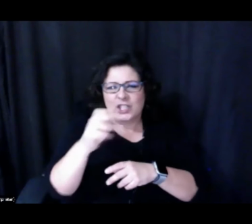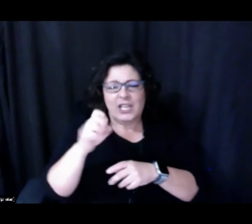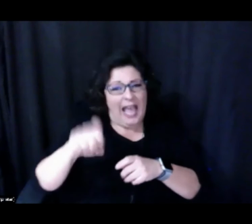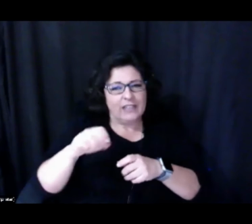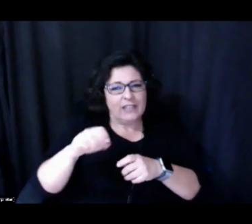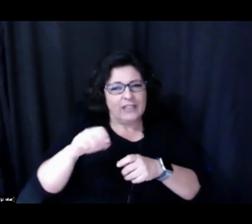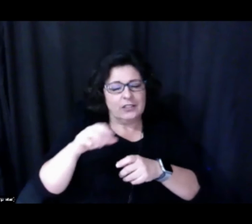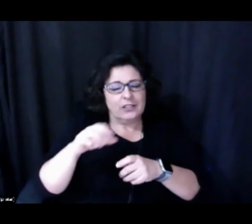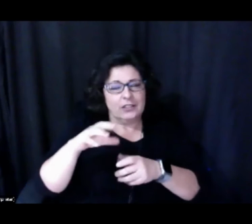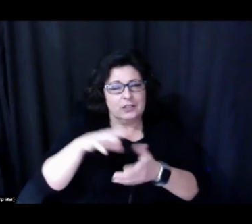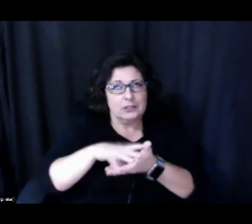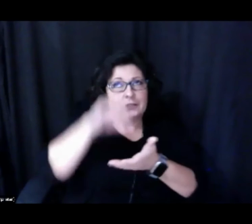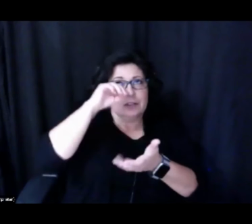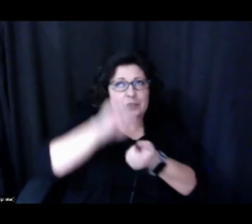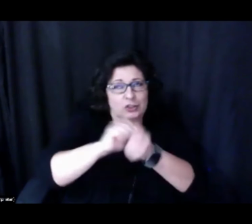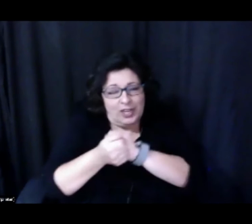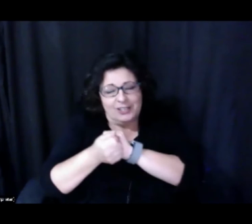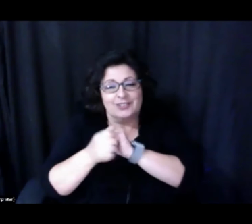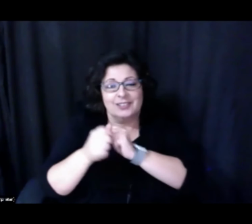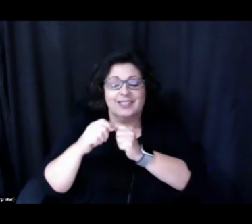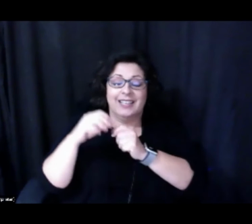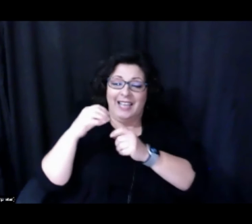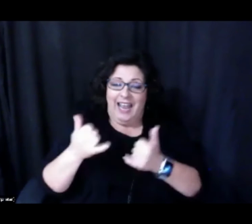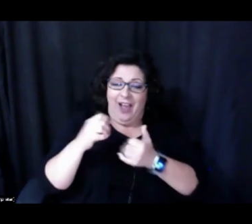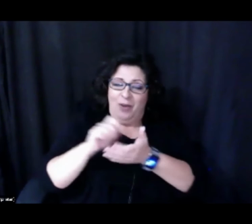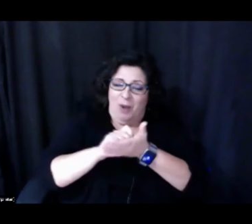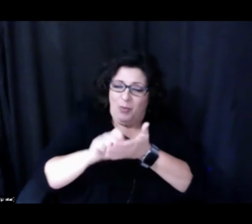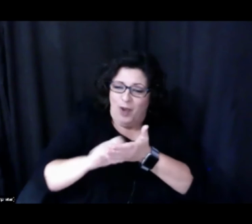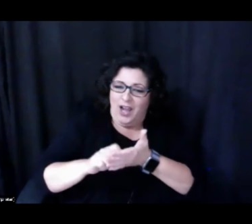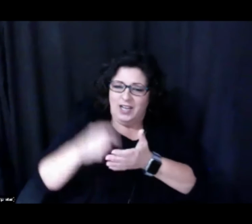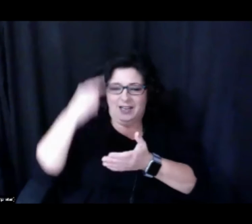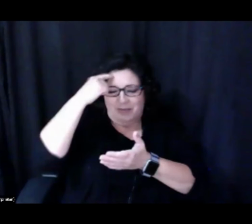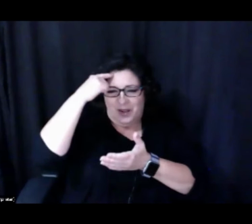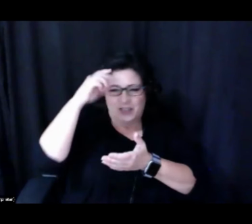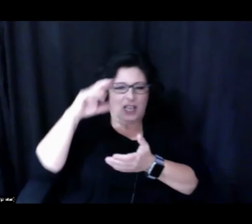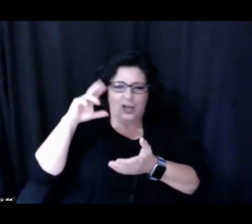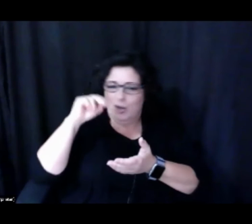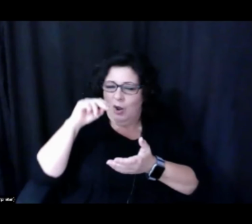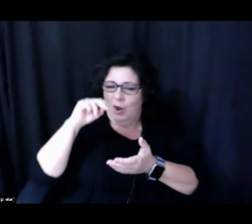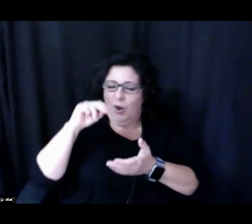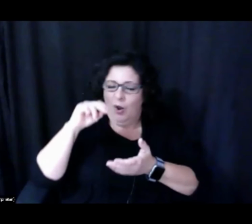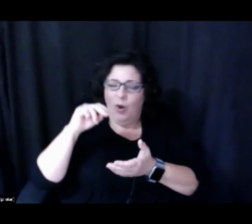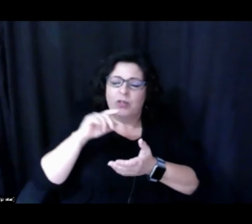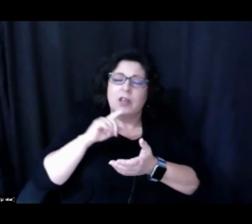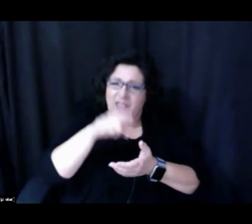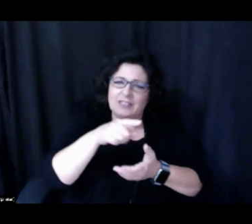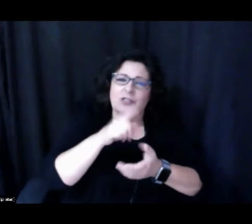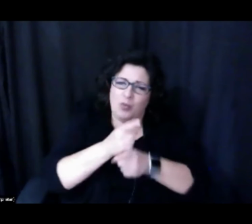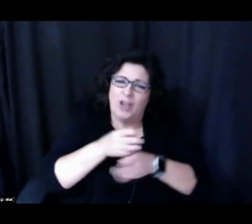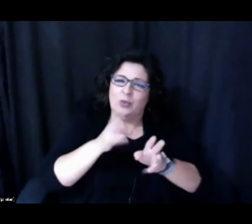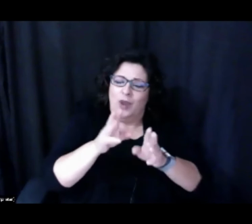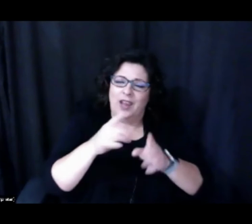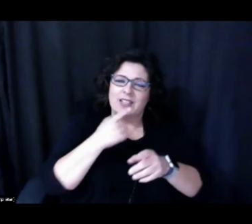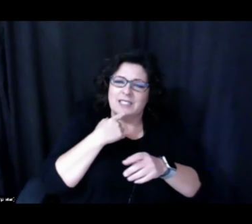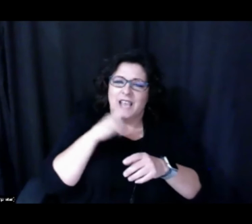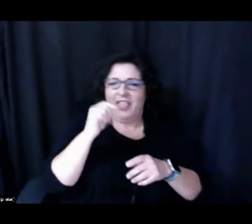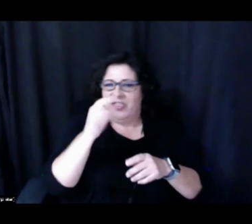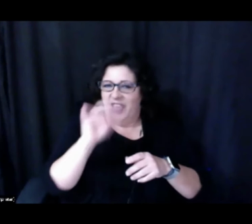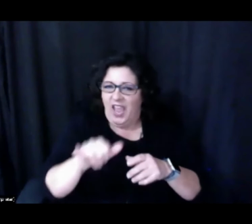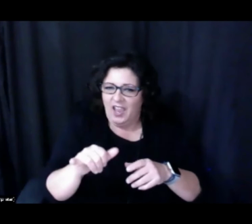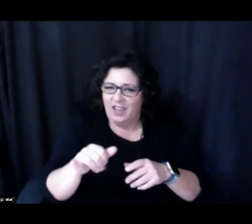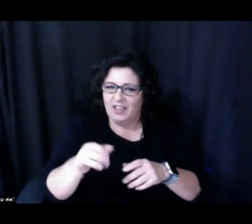my brain and in my writing, right? I just had to be like, no, this is actually the correct way to do it, is to say